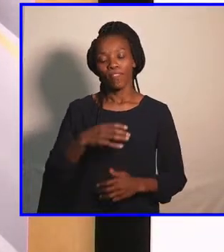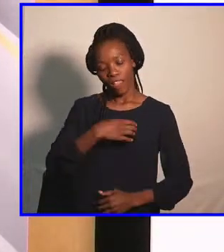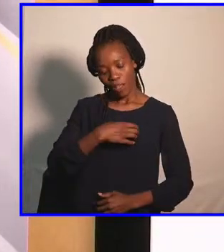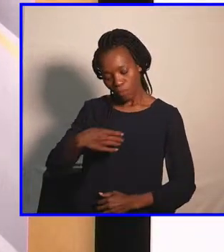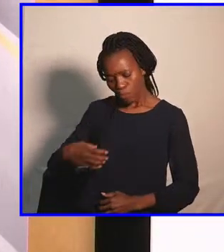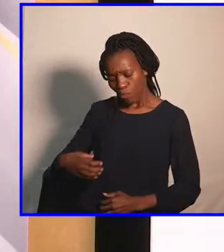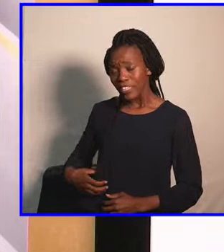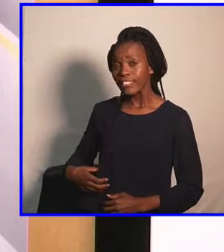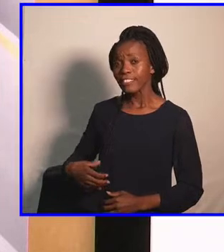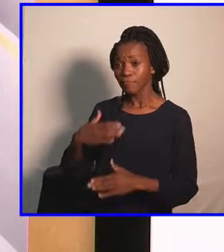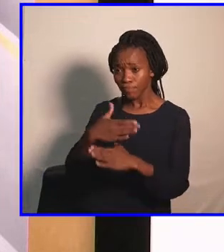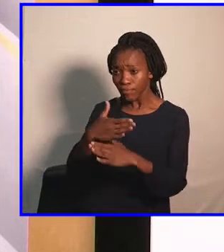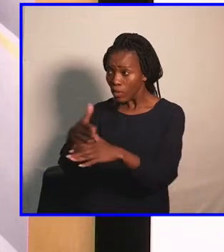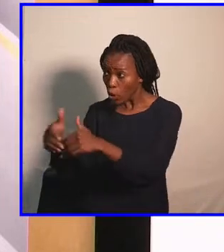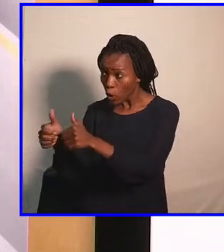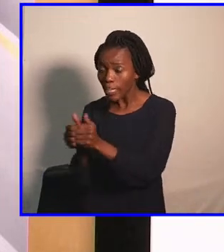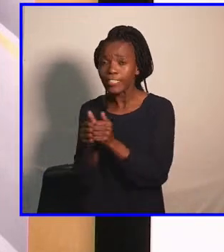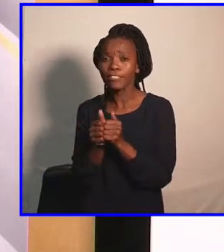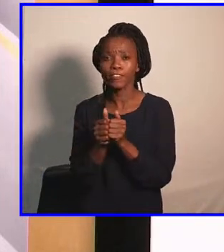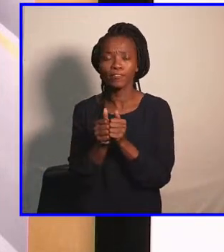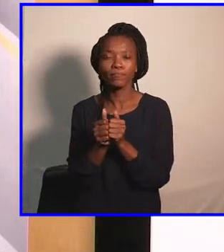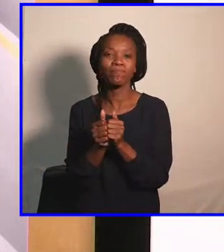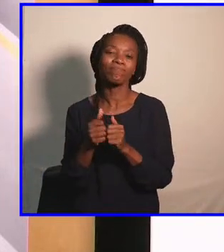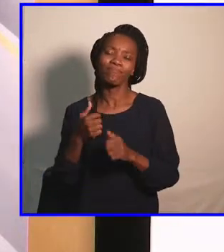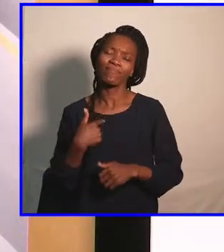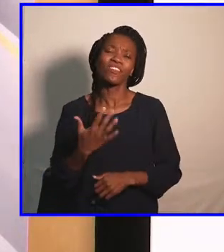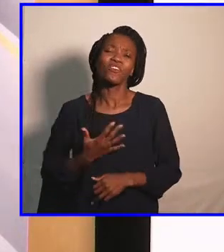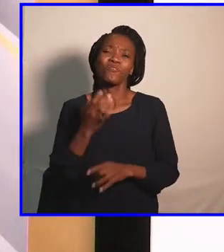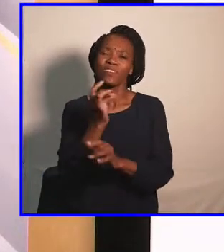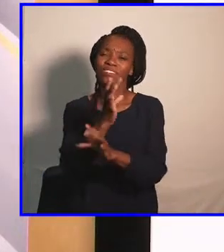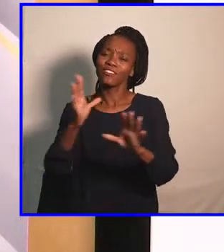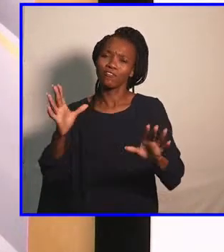President and colleagues, let me say the obvious.